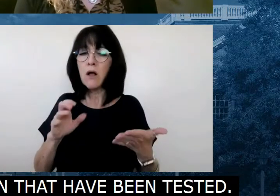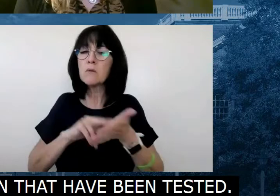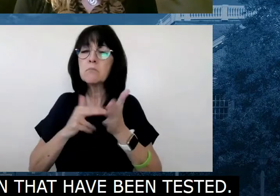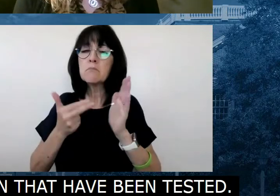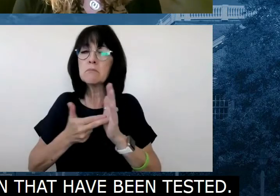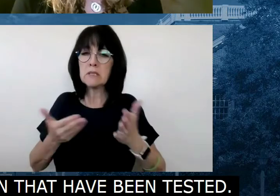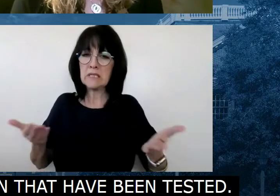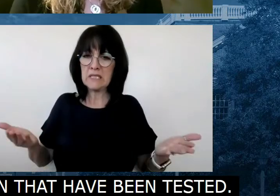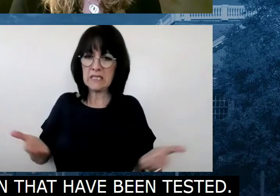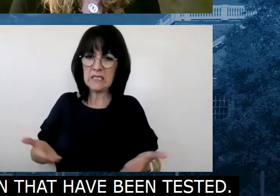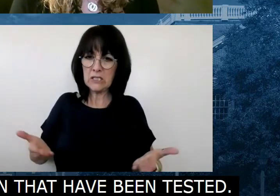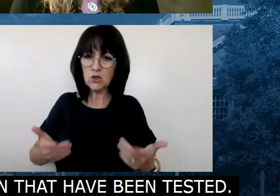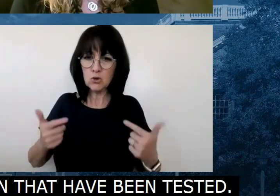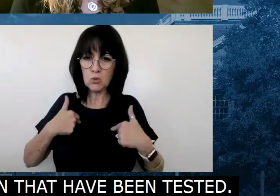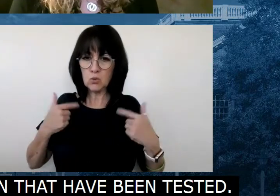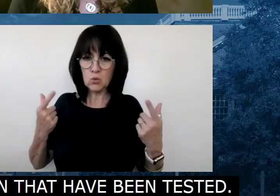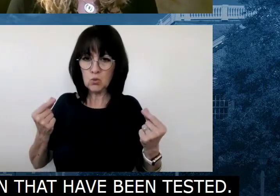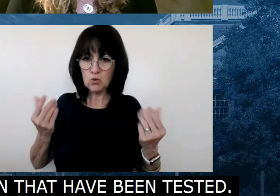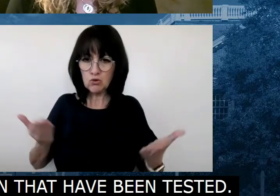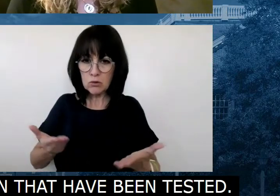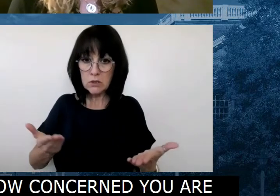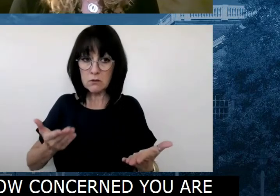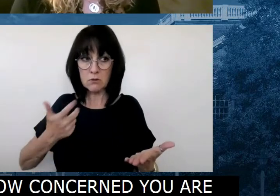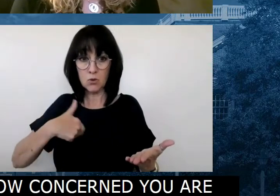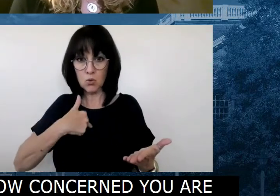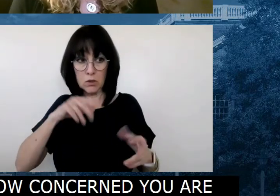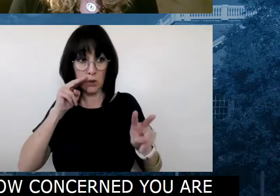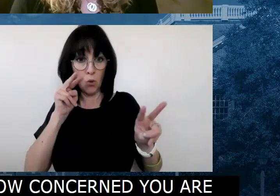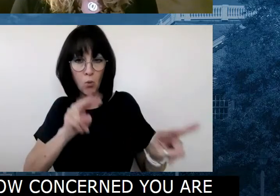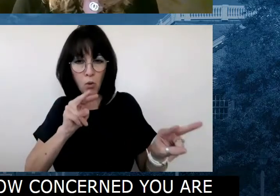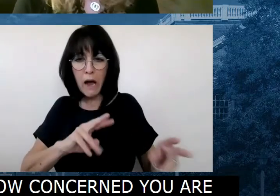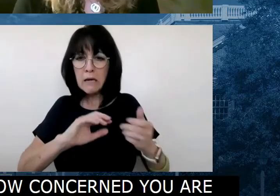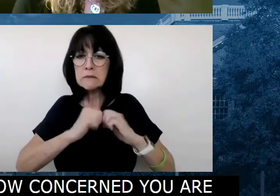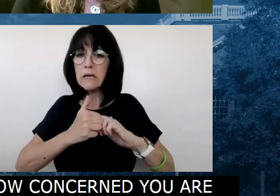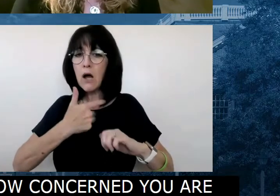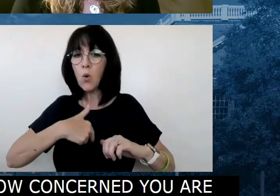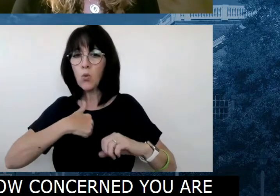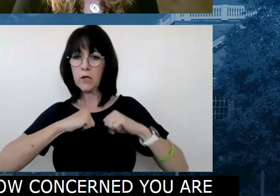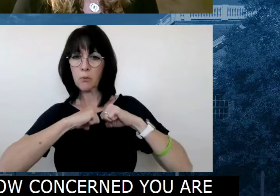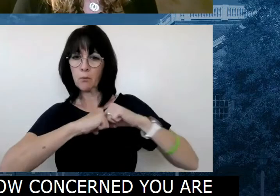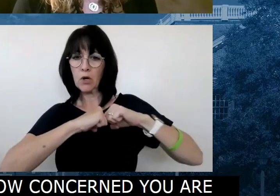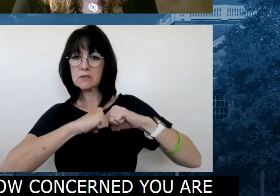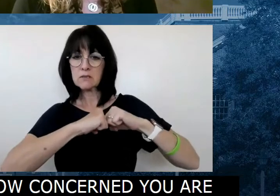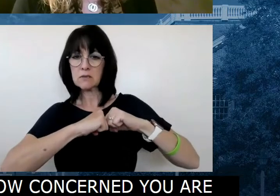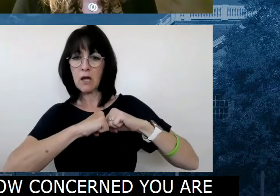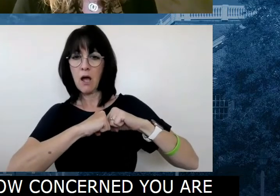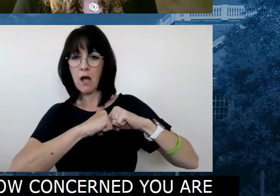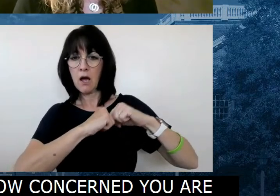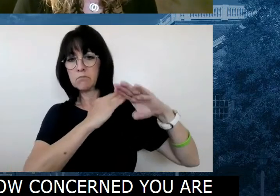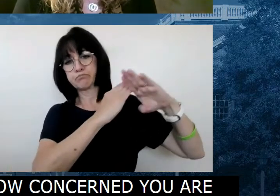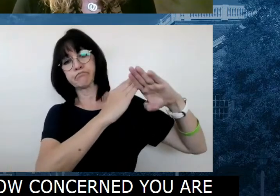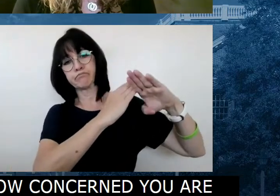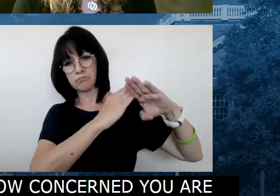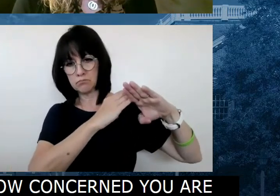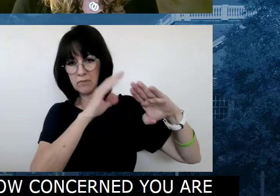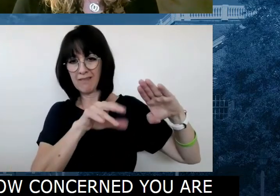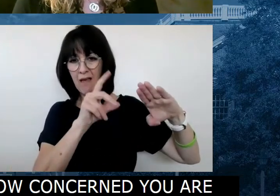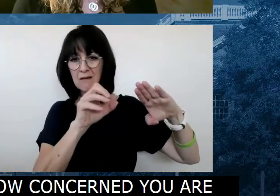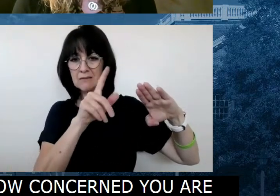Yeah, so I am concerned about it, Brandon. We have almost 70% of adults have